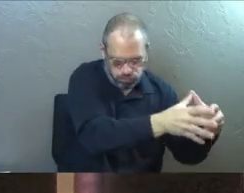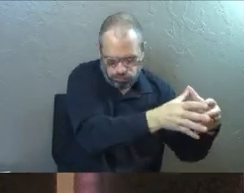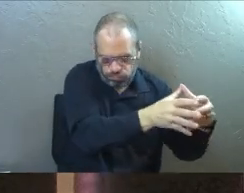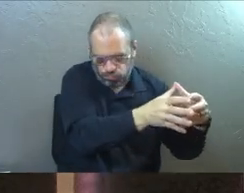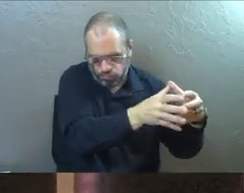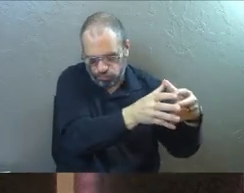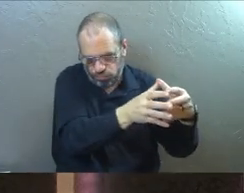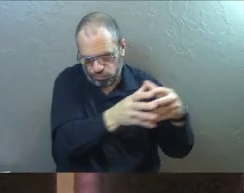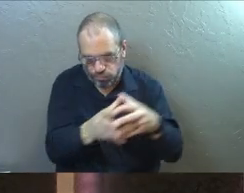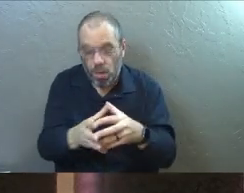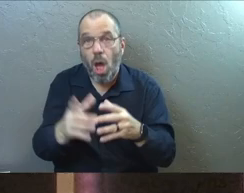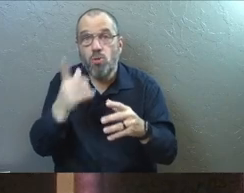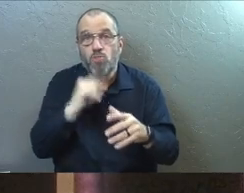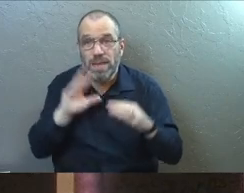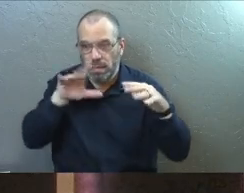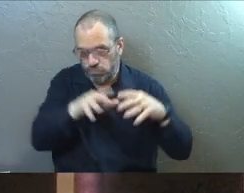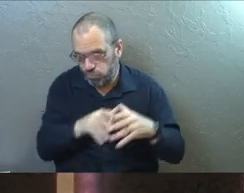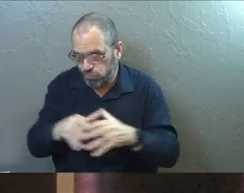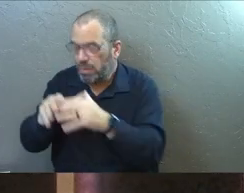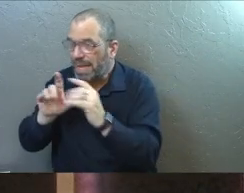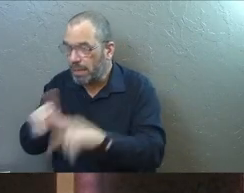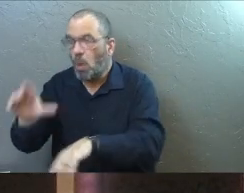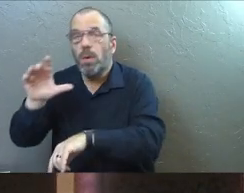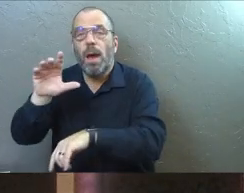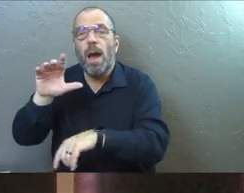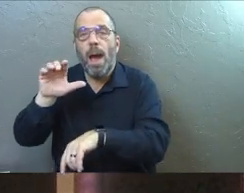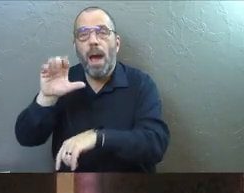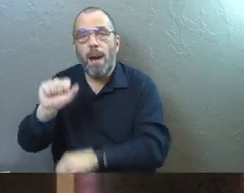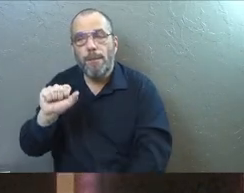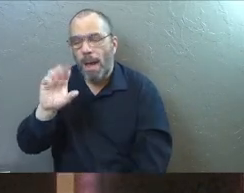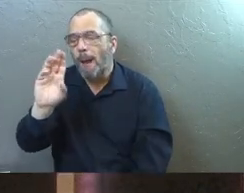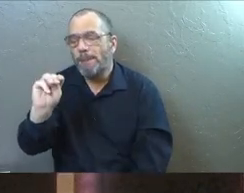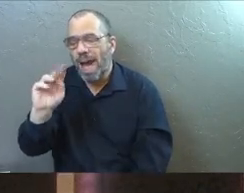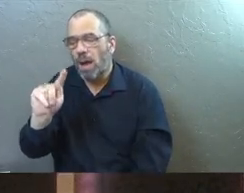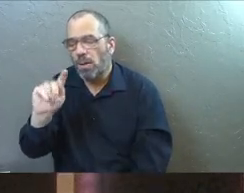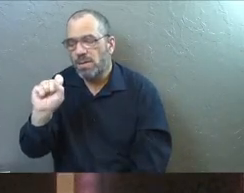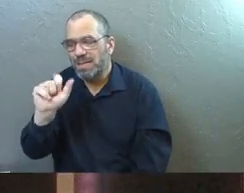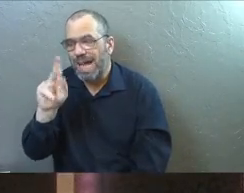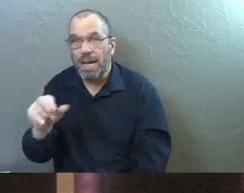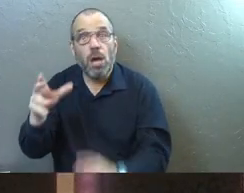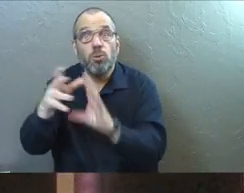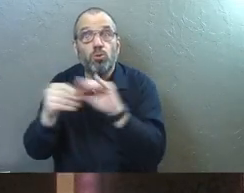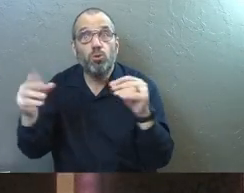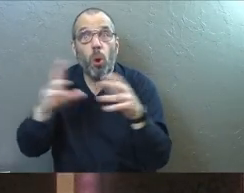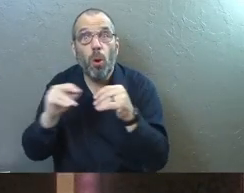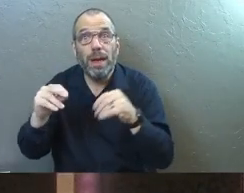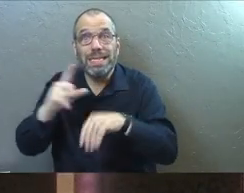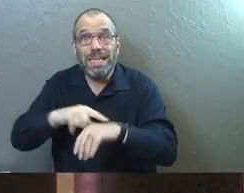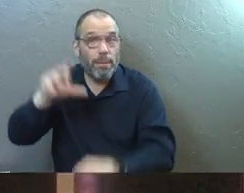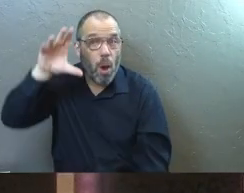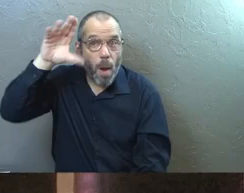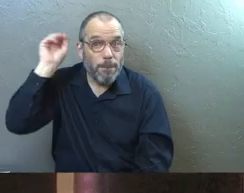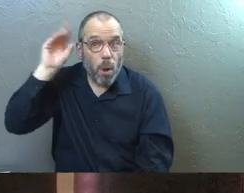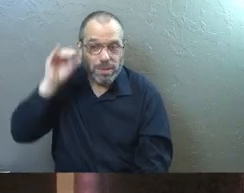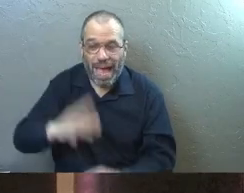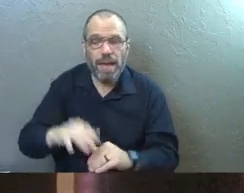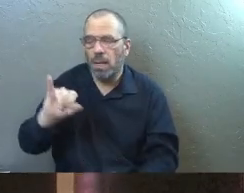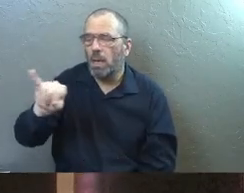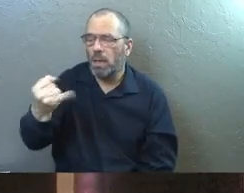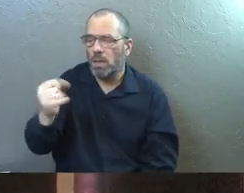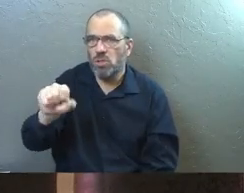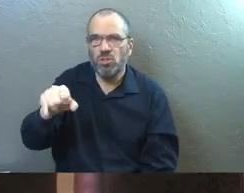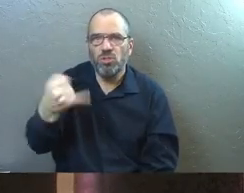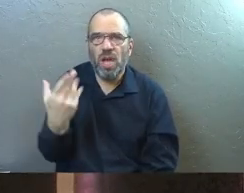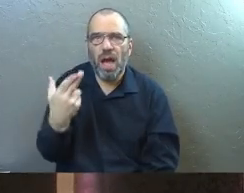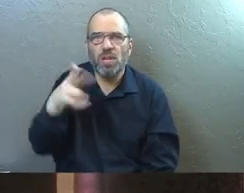and they cross the Red Sea, and they go to Mount Sinai. If you know the story, there's this moment where Moses and Joshua,